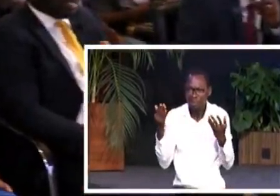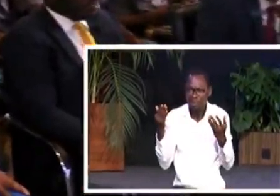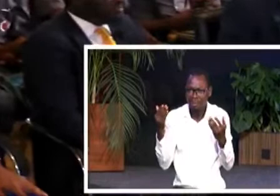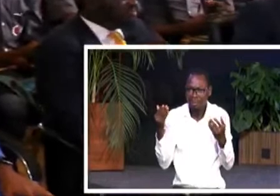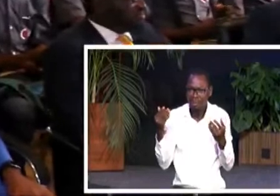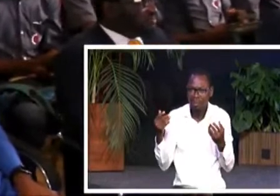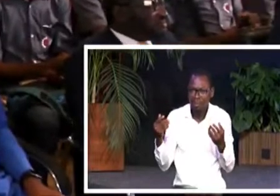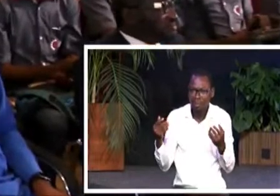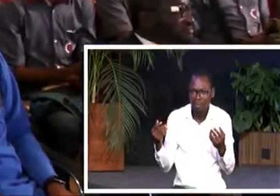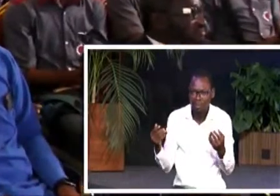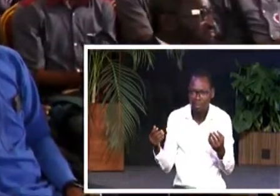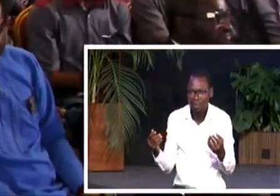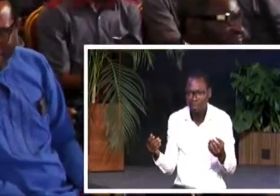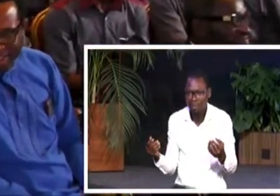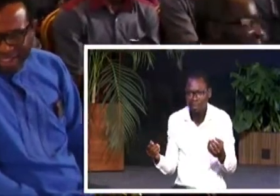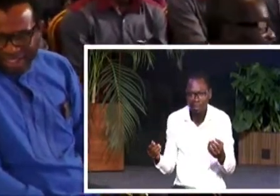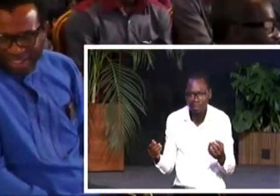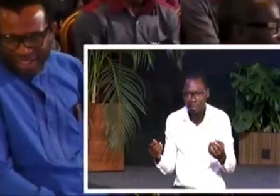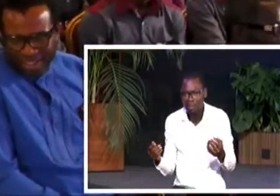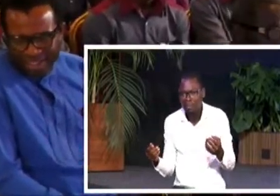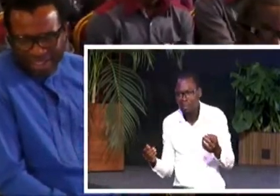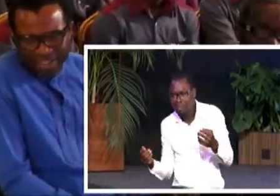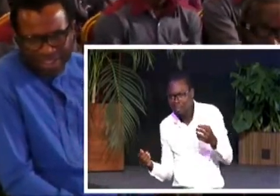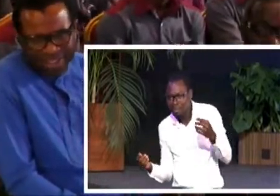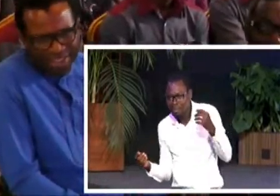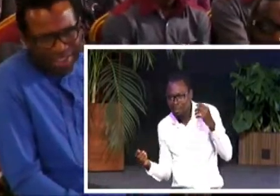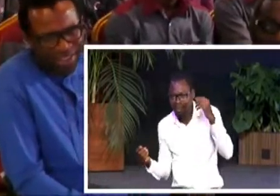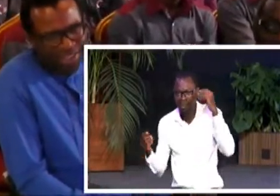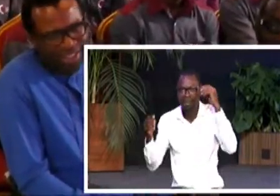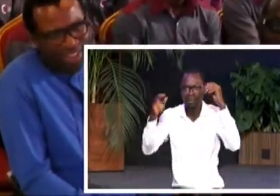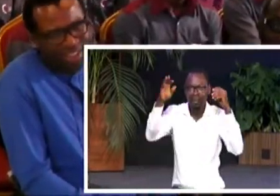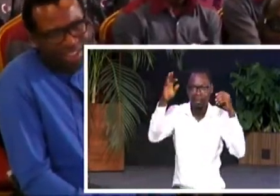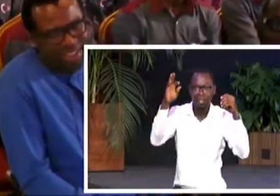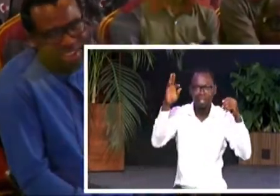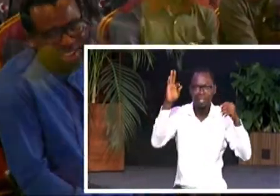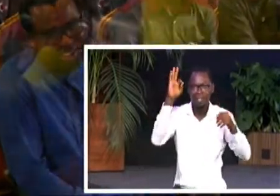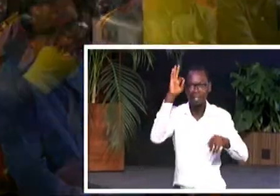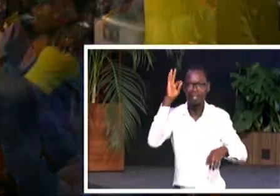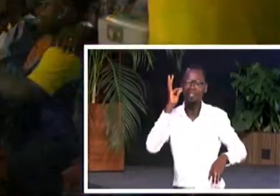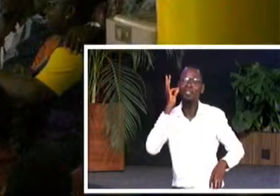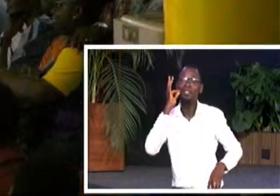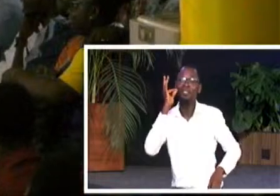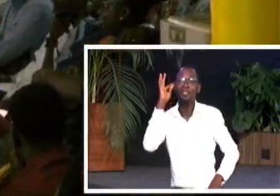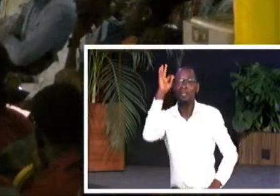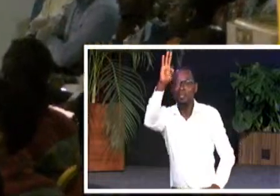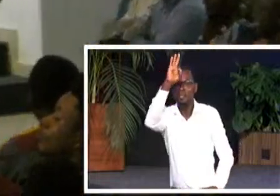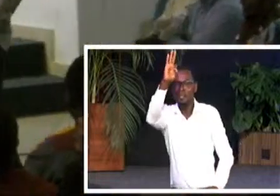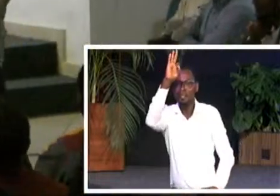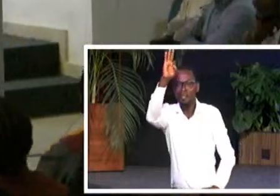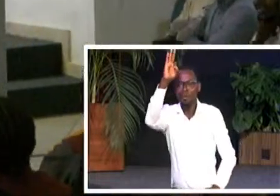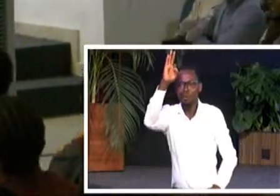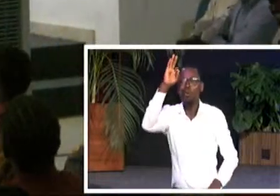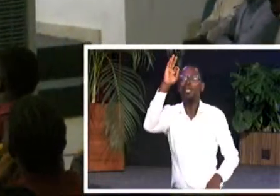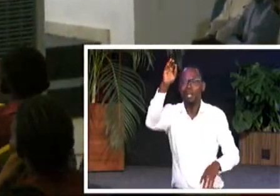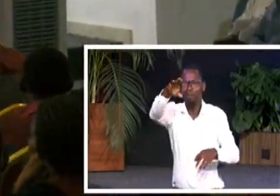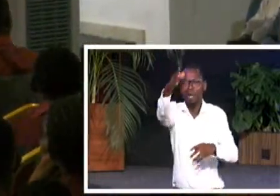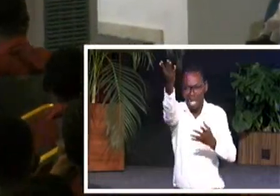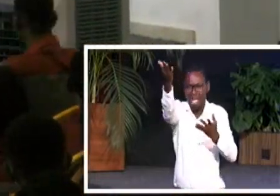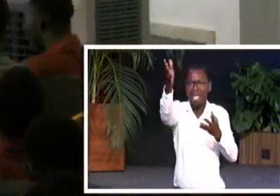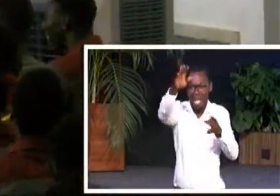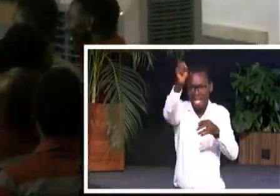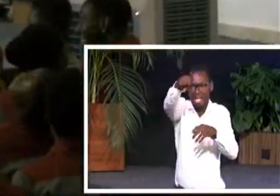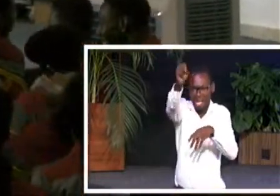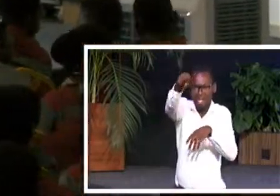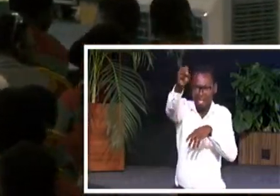you've been doing this and you did customer service mentoring. One word. Unique-cellent. Unique-cellent.